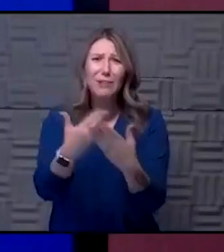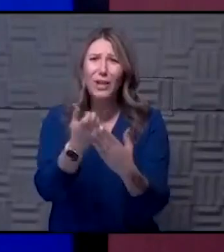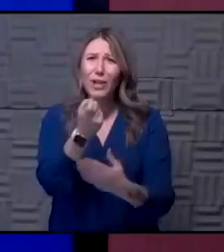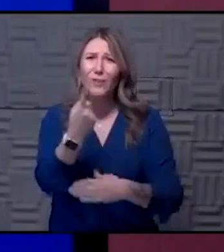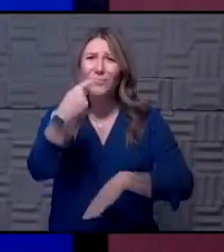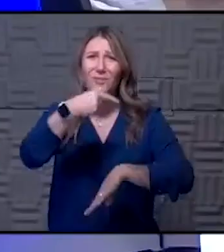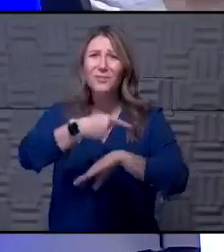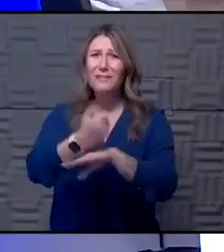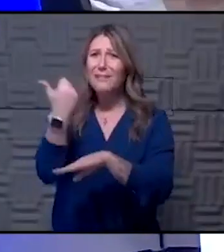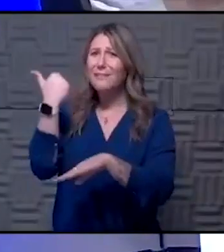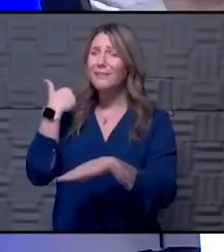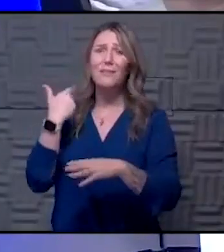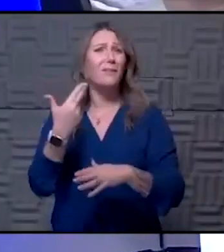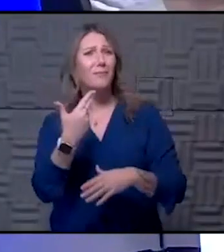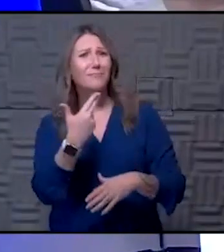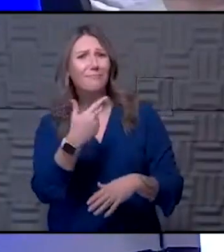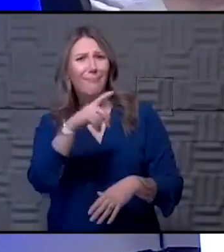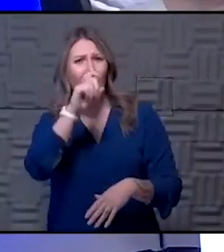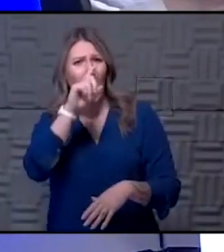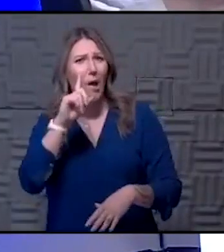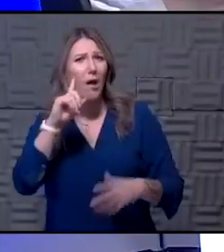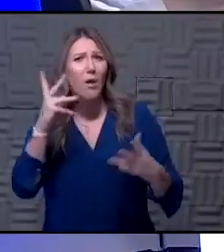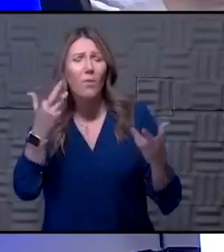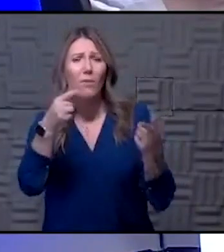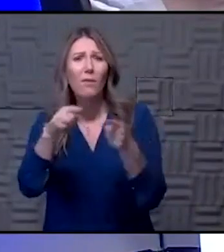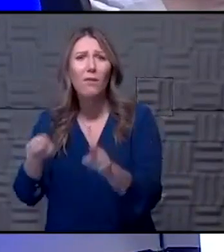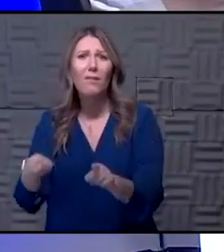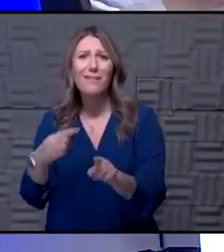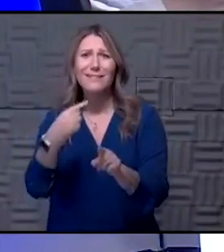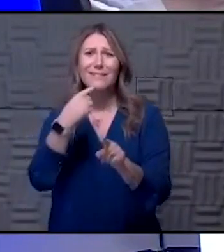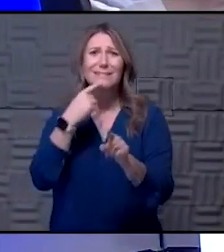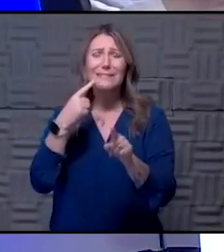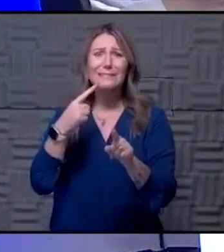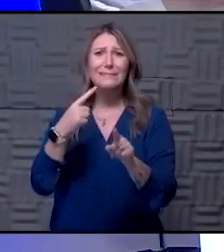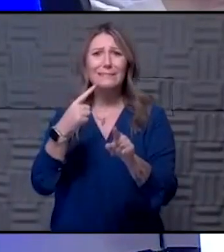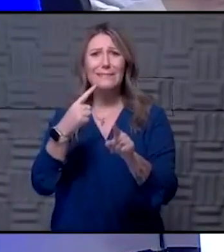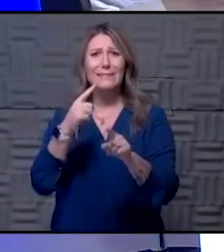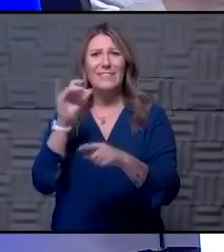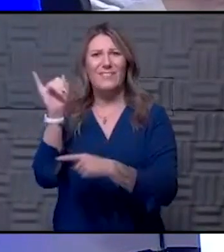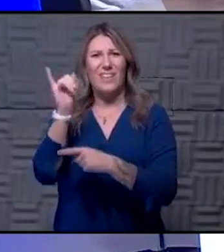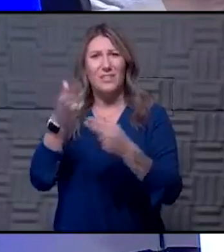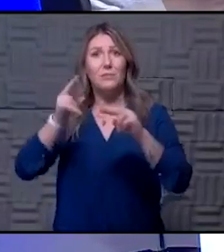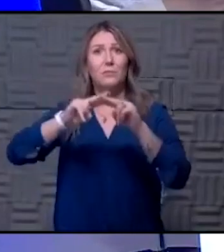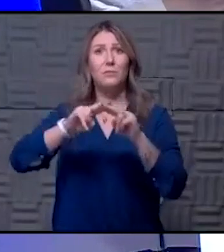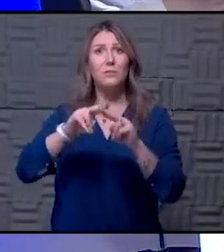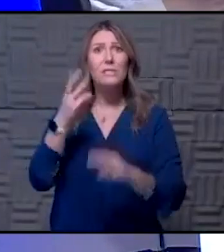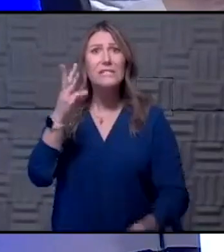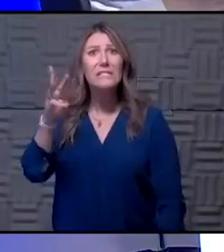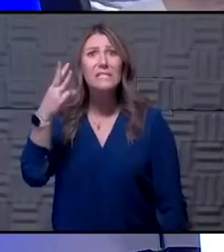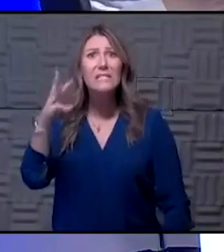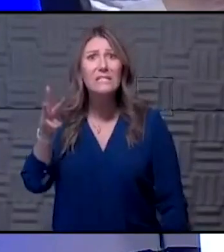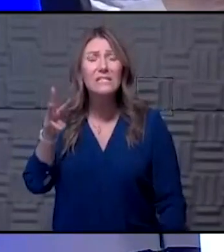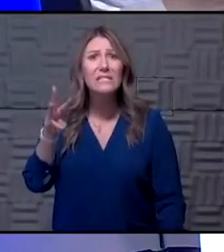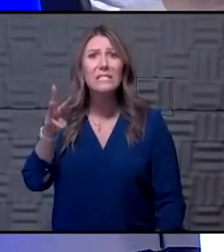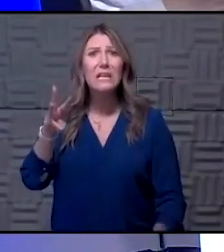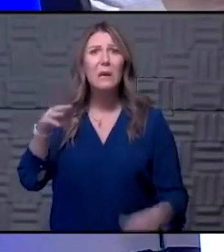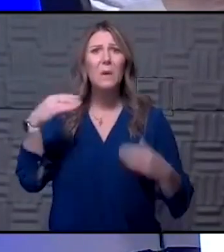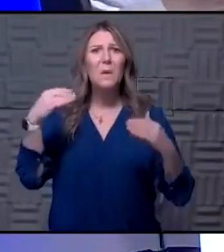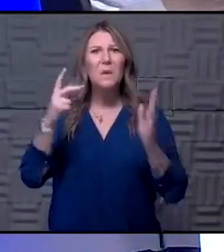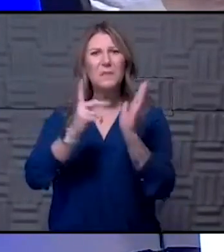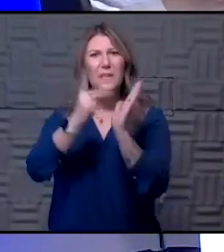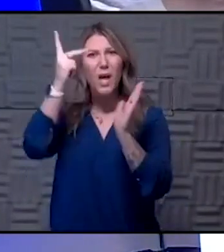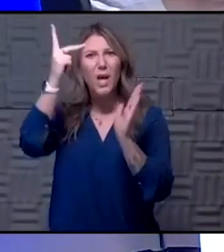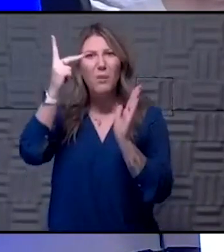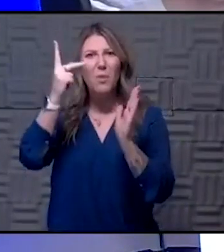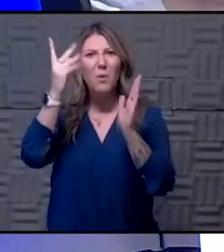couple of days, Hawkeye. What's up? Yeah, the acute infections have gone up. How many? 16. Ooh, man, that's a double. We were